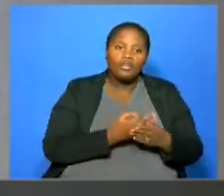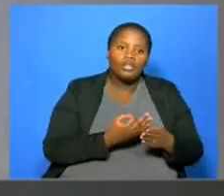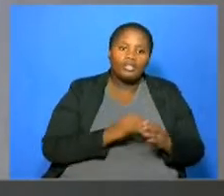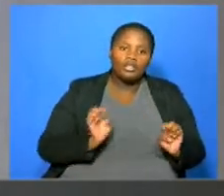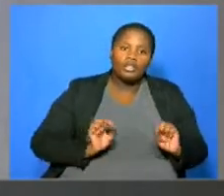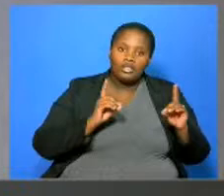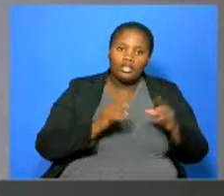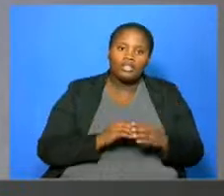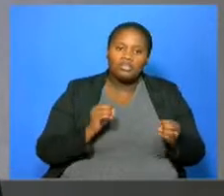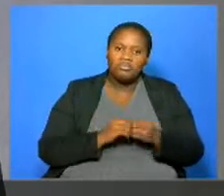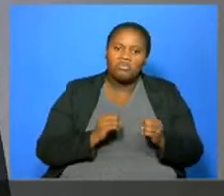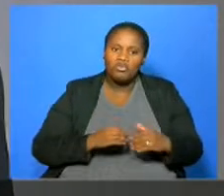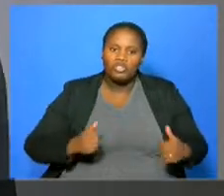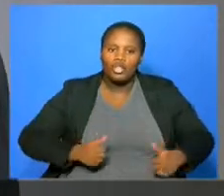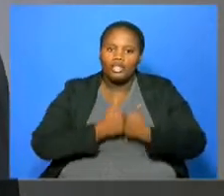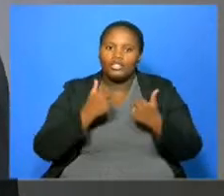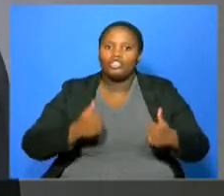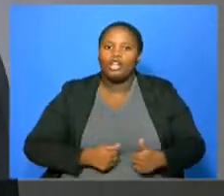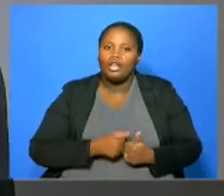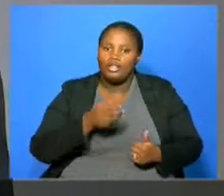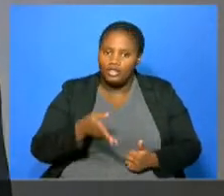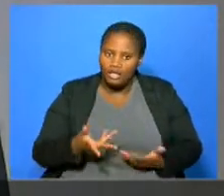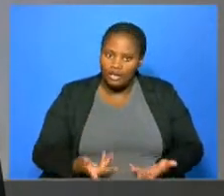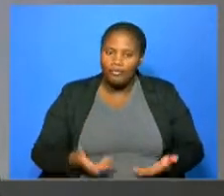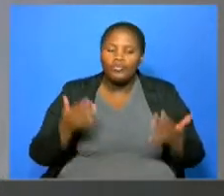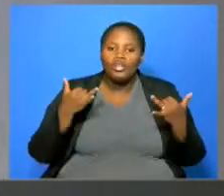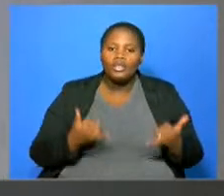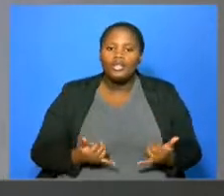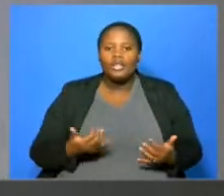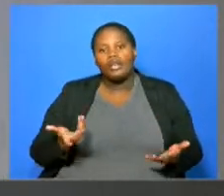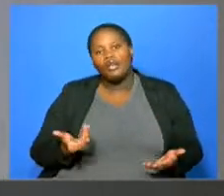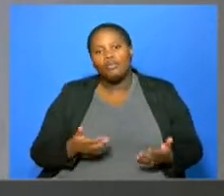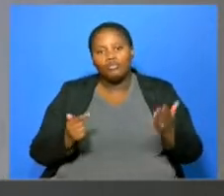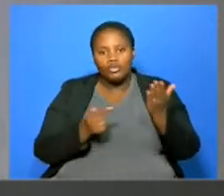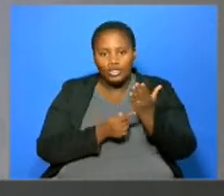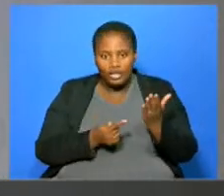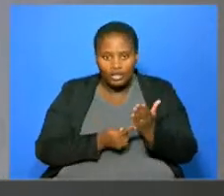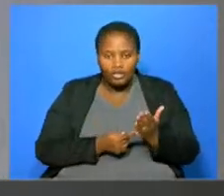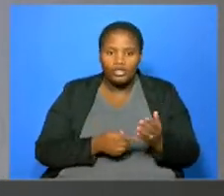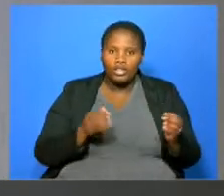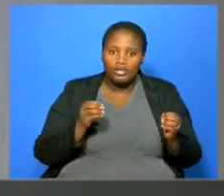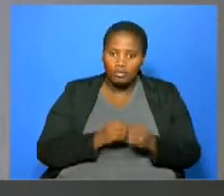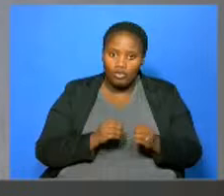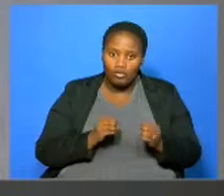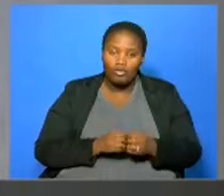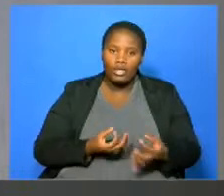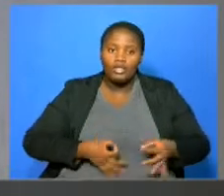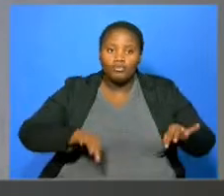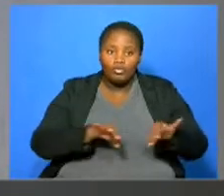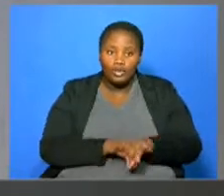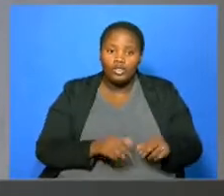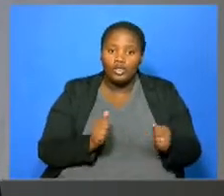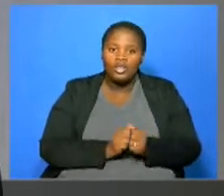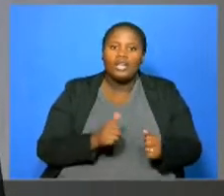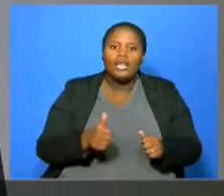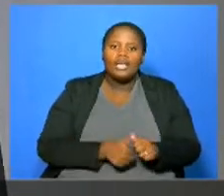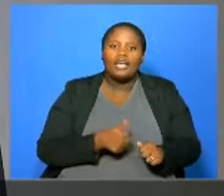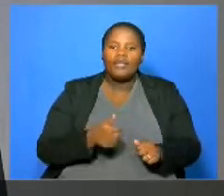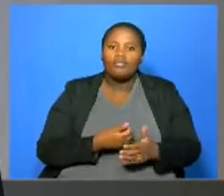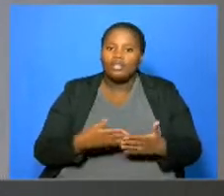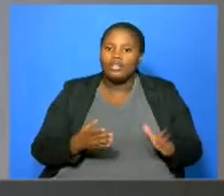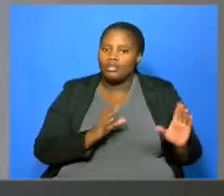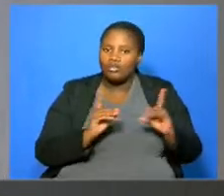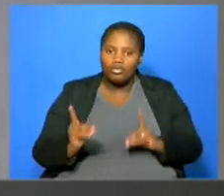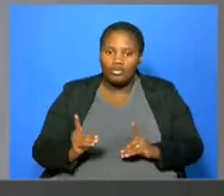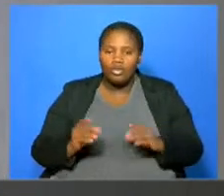very much a challenge. And as an exchange, technology is at the core of our activities. We have